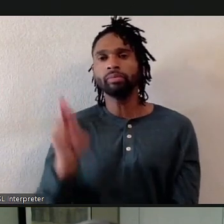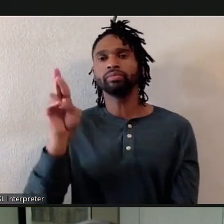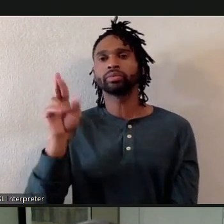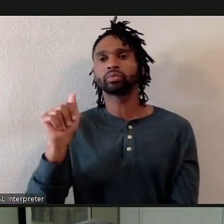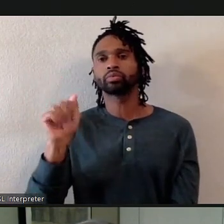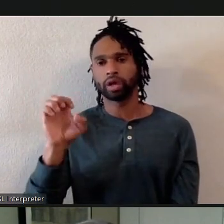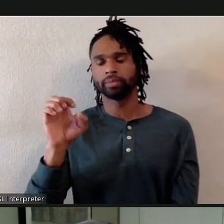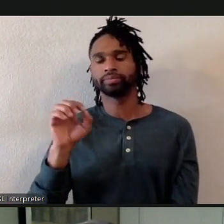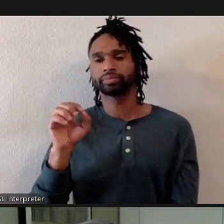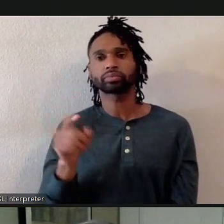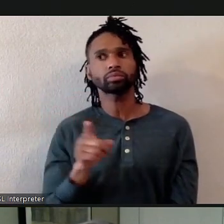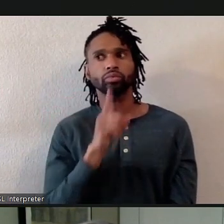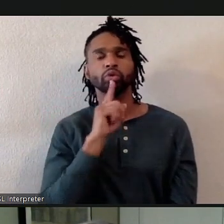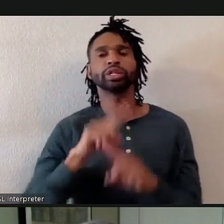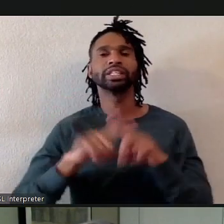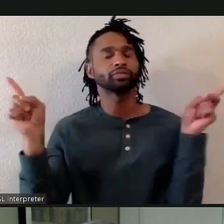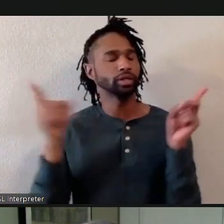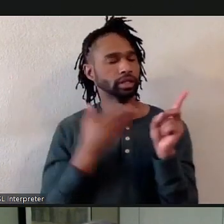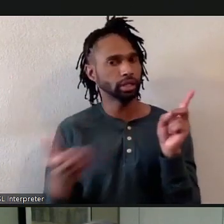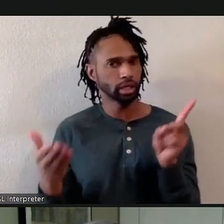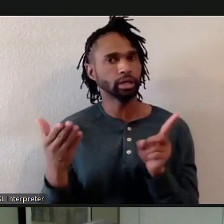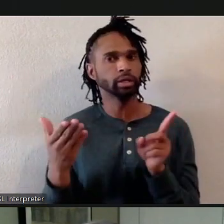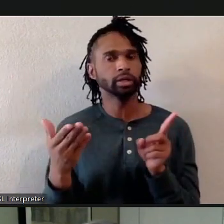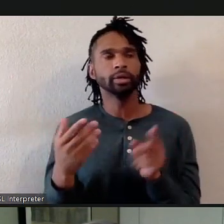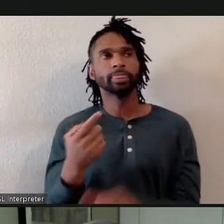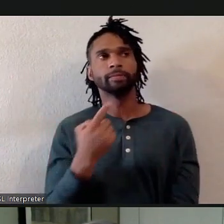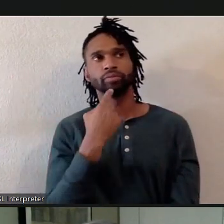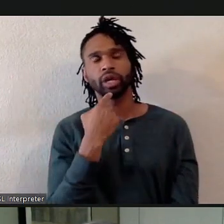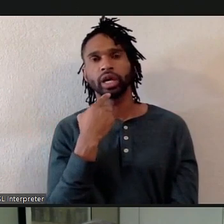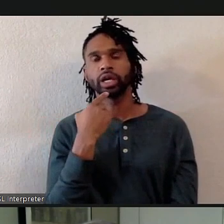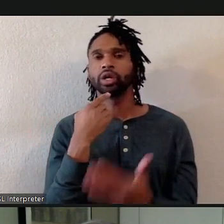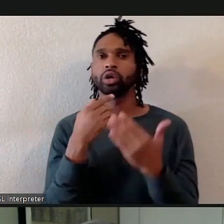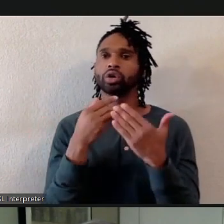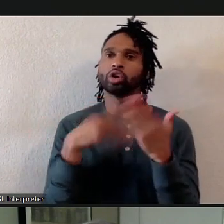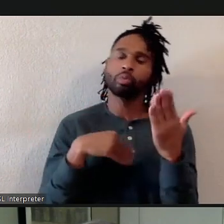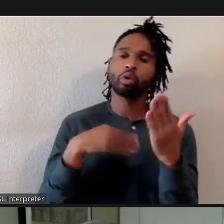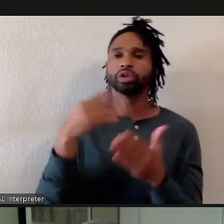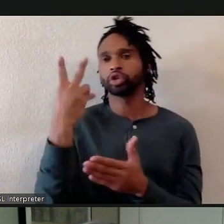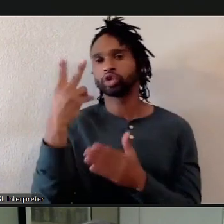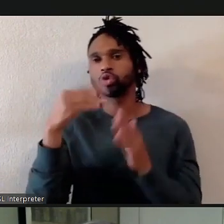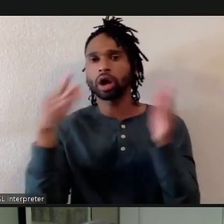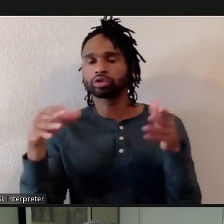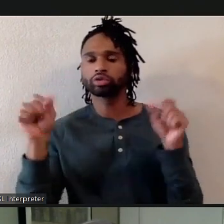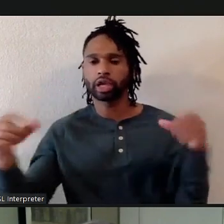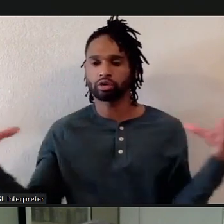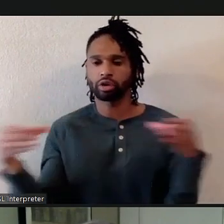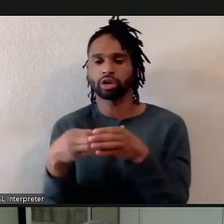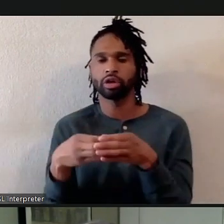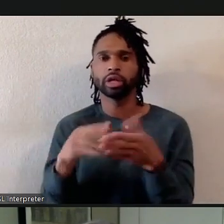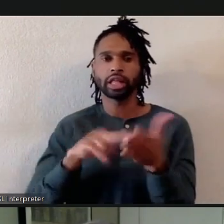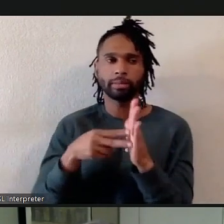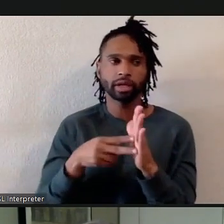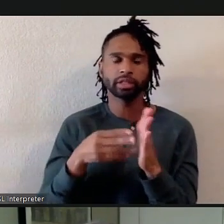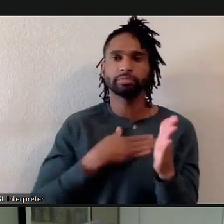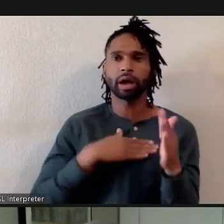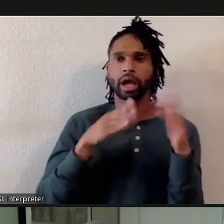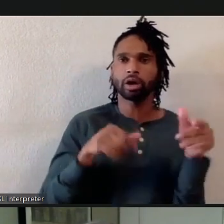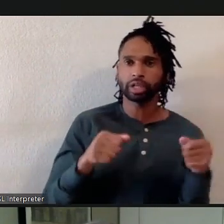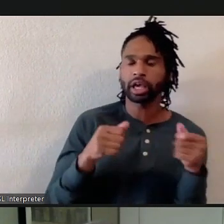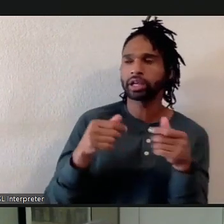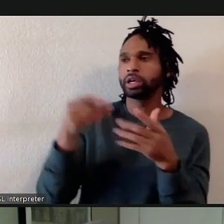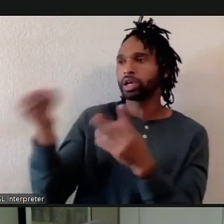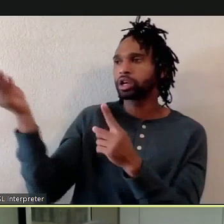It is a very different thing, though. I mean, to say no more than 2 households can gather together, that means my household could interact with 7